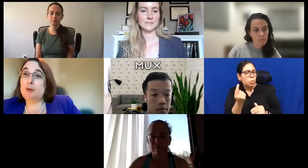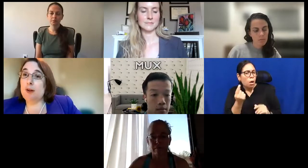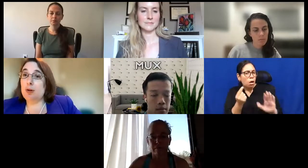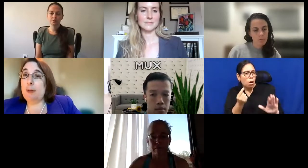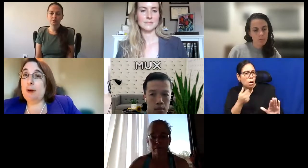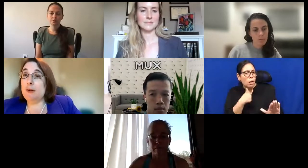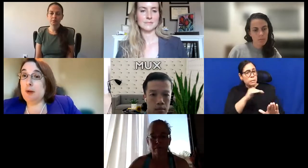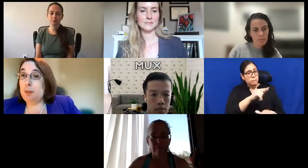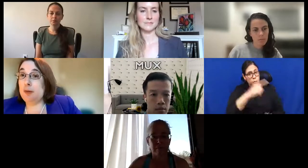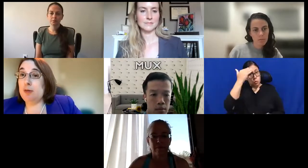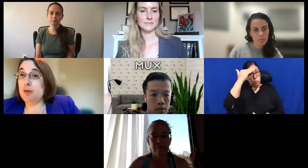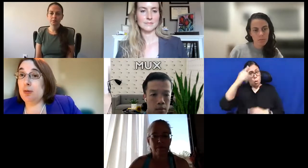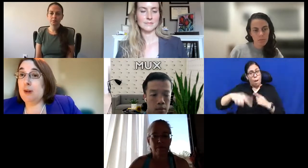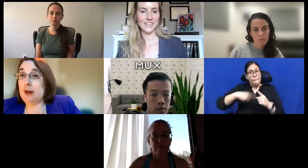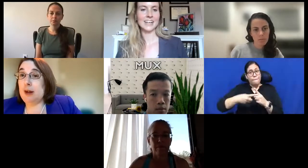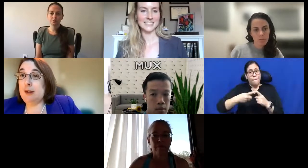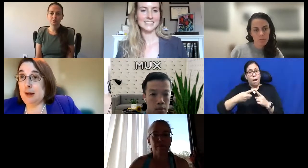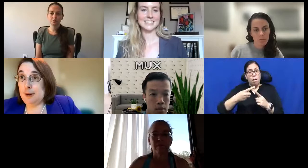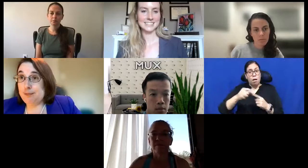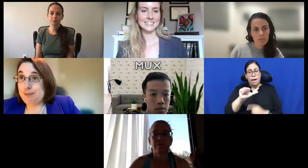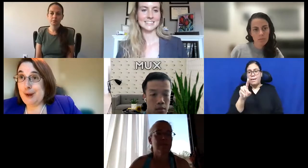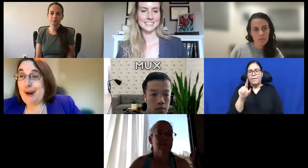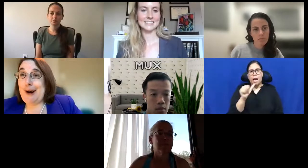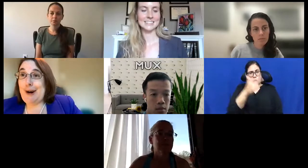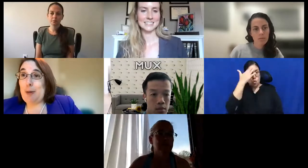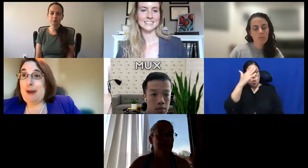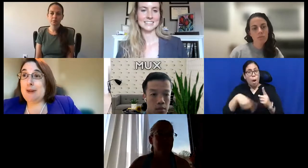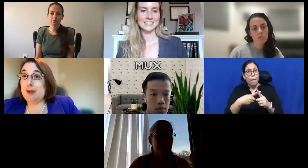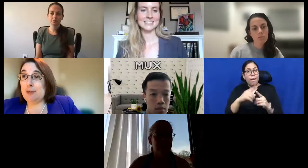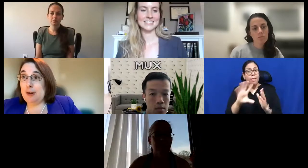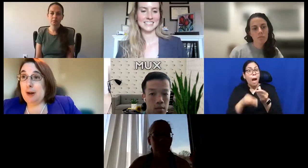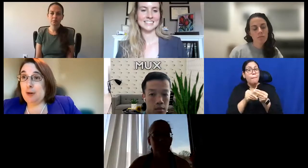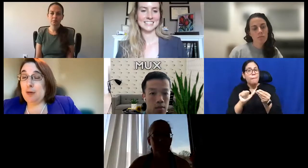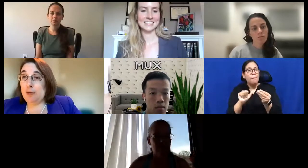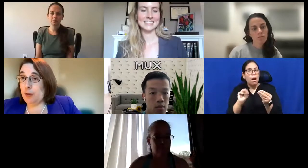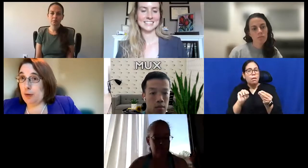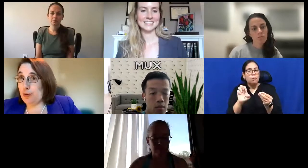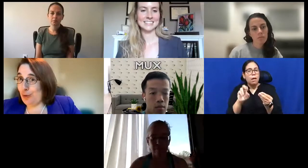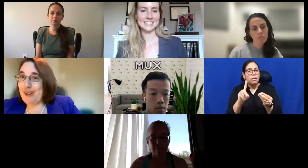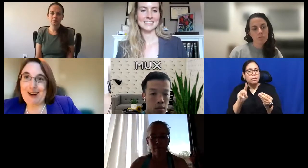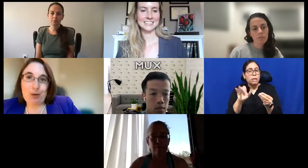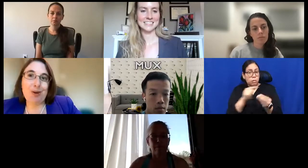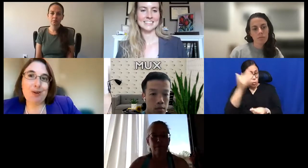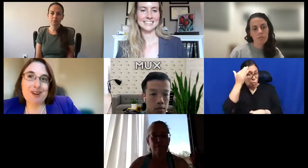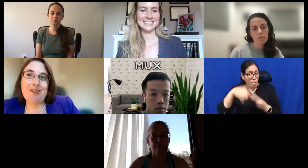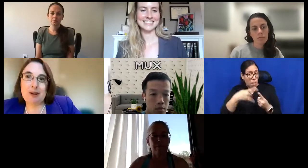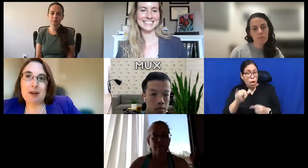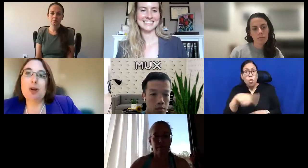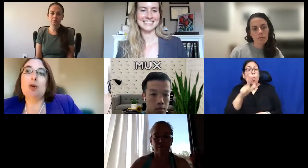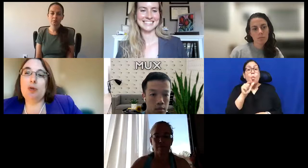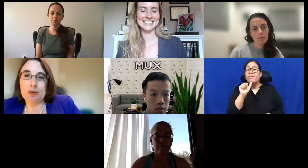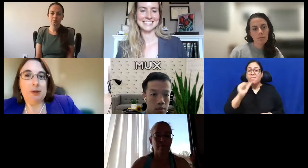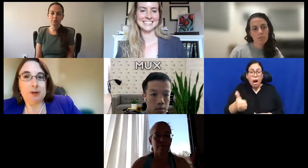ask them if they know about the amendment to the ADA. That's telling, and for those who are not lawyers out